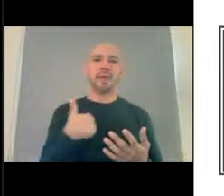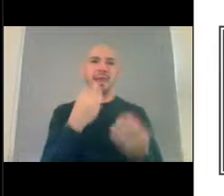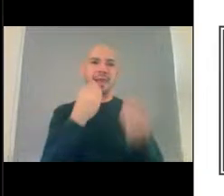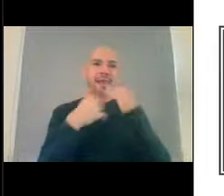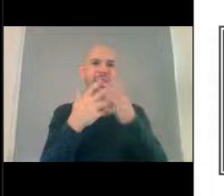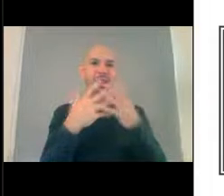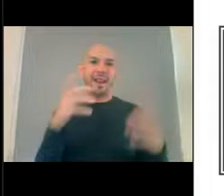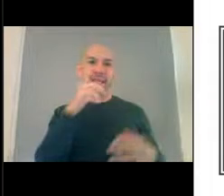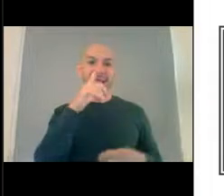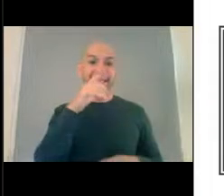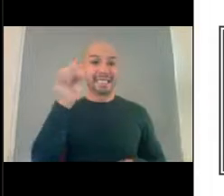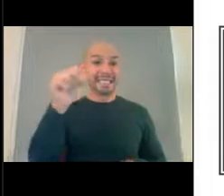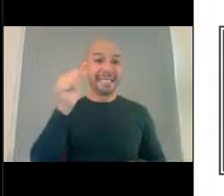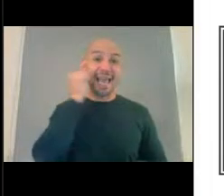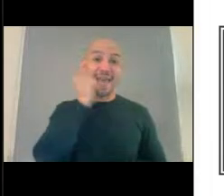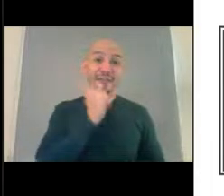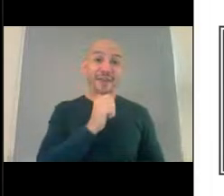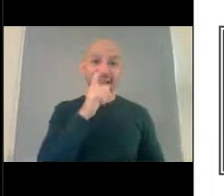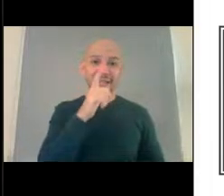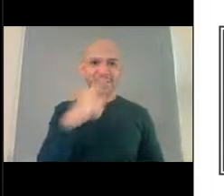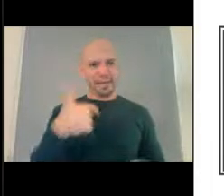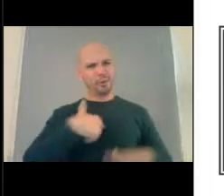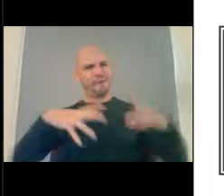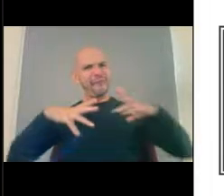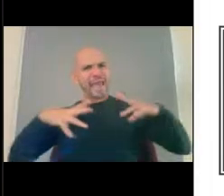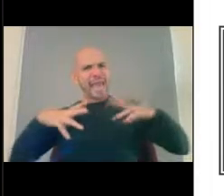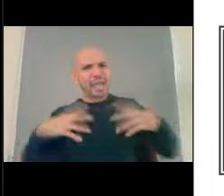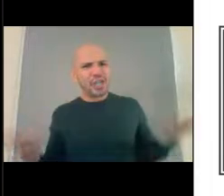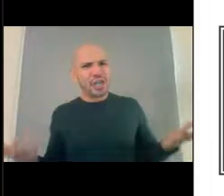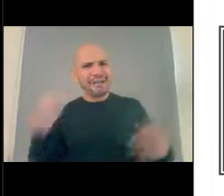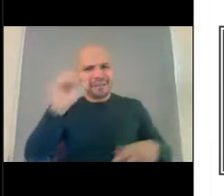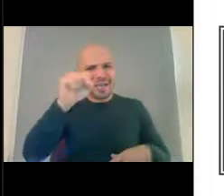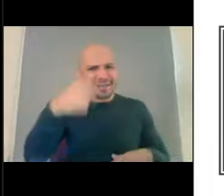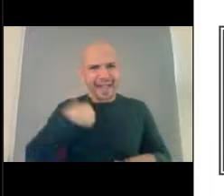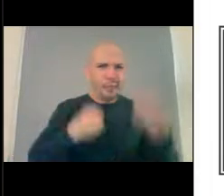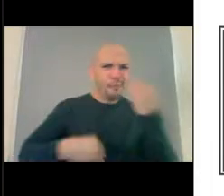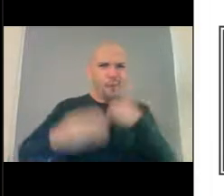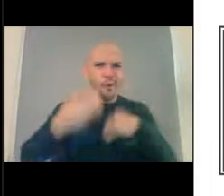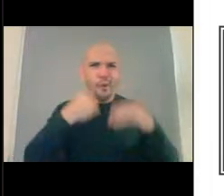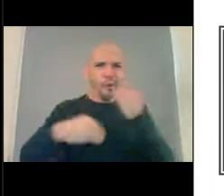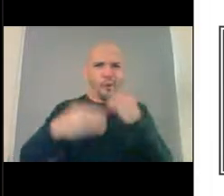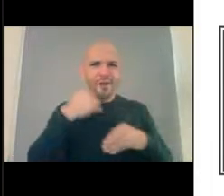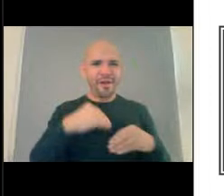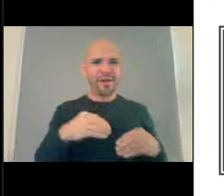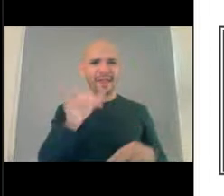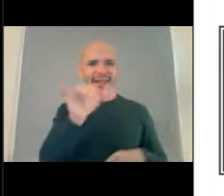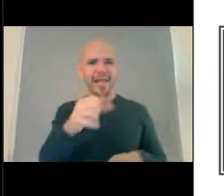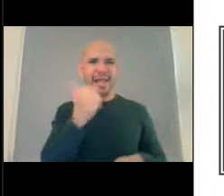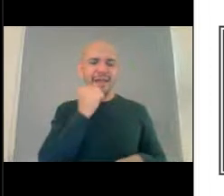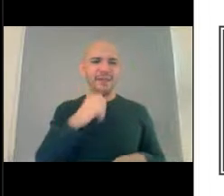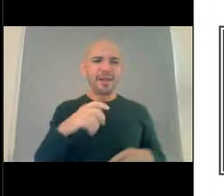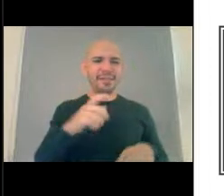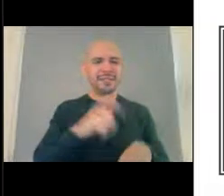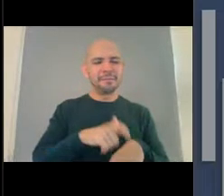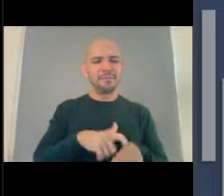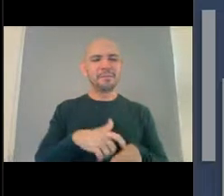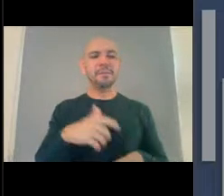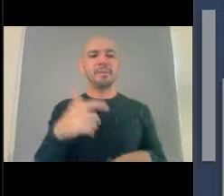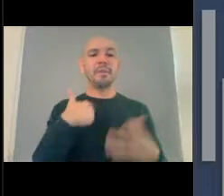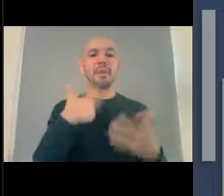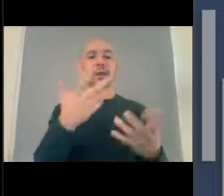yes every lunch ever i was on vacation i was on vacation um uh and i just want to conclude my